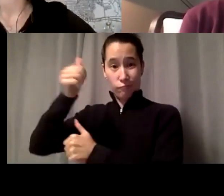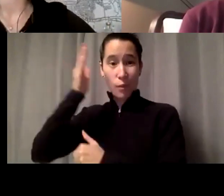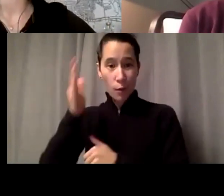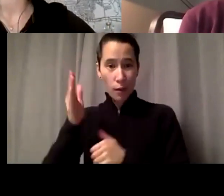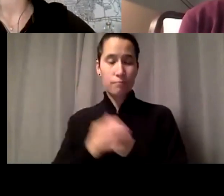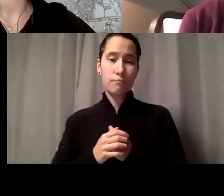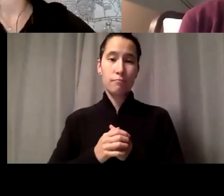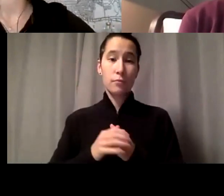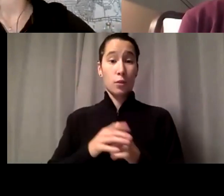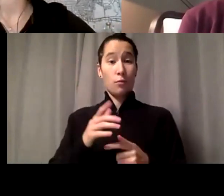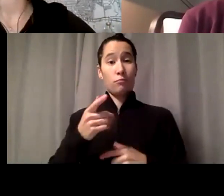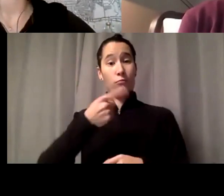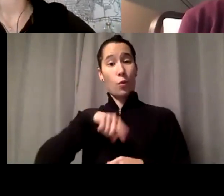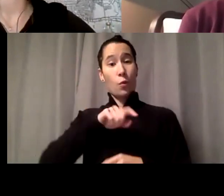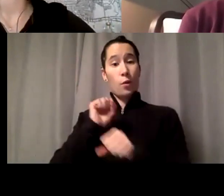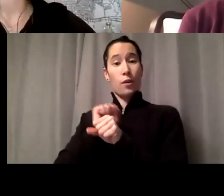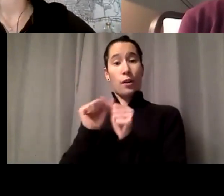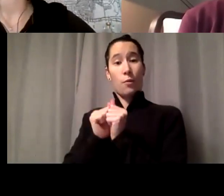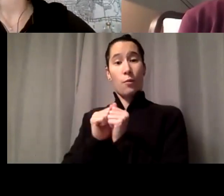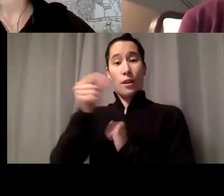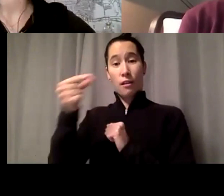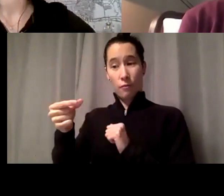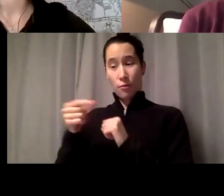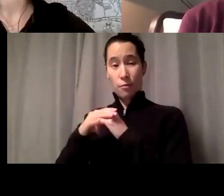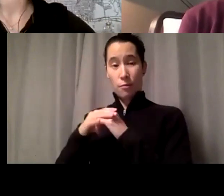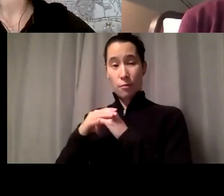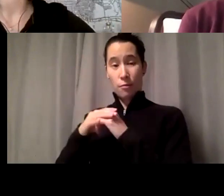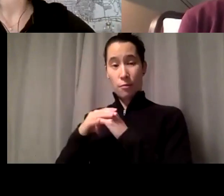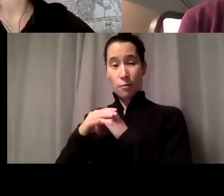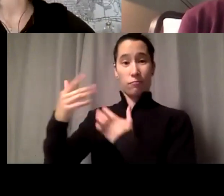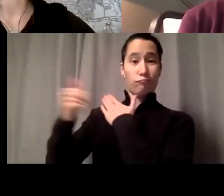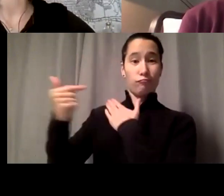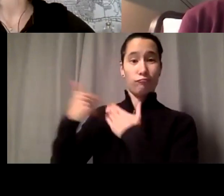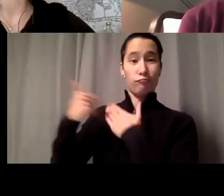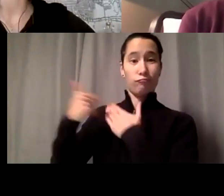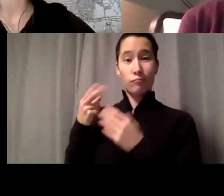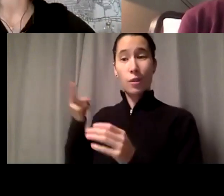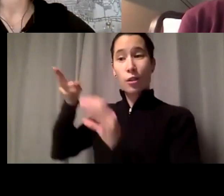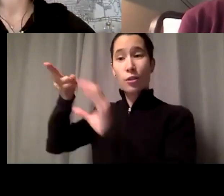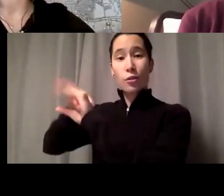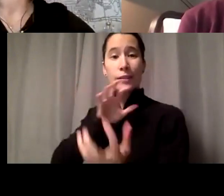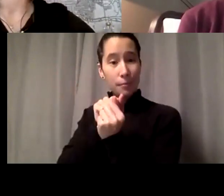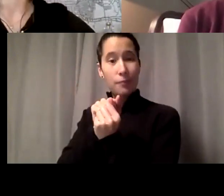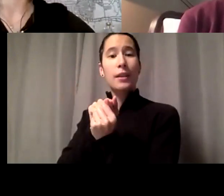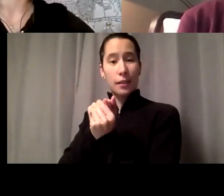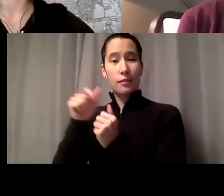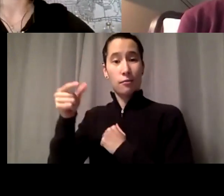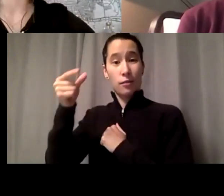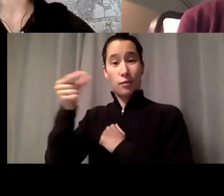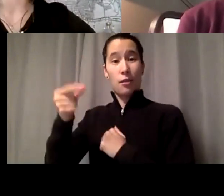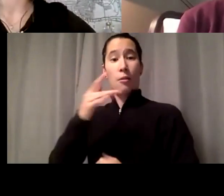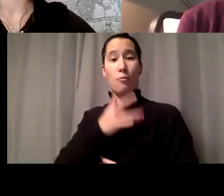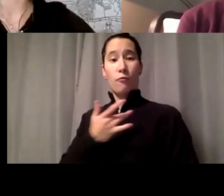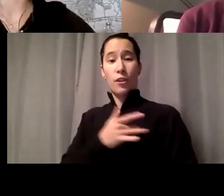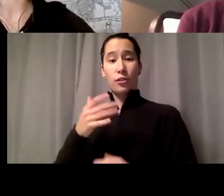most recently, we were asked to join a committee that the Provincial Health Office established that brings together sport, recreation,